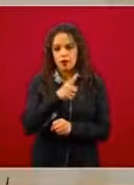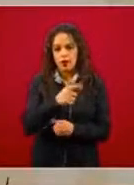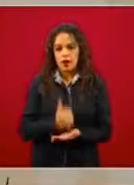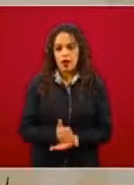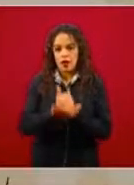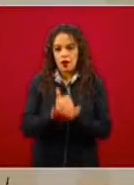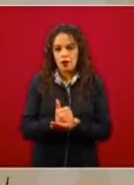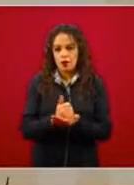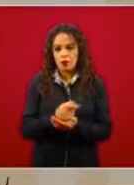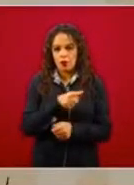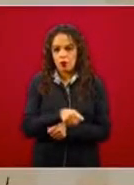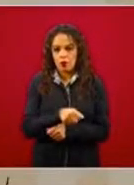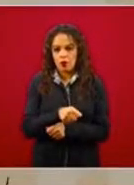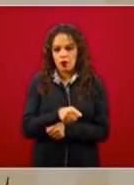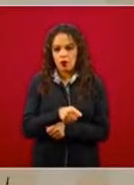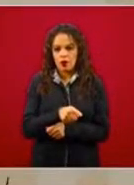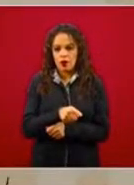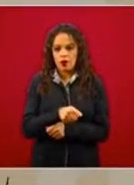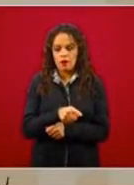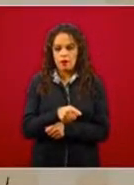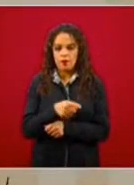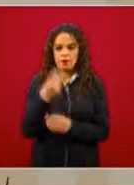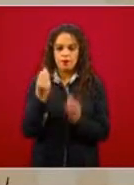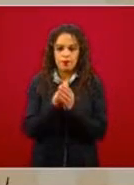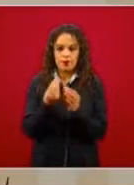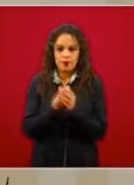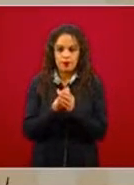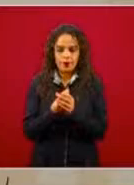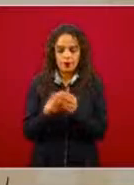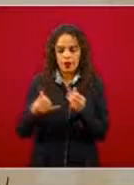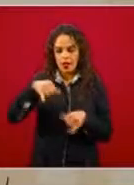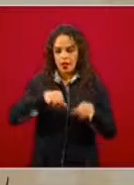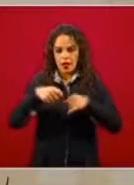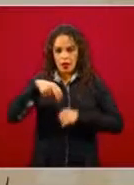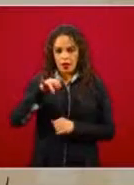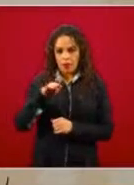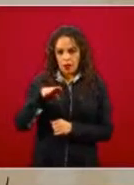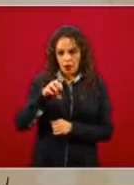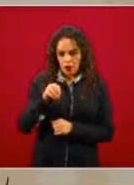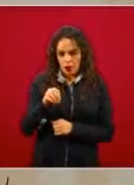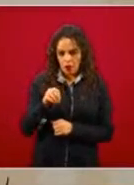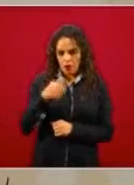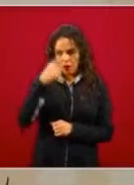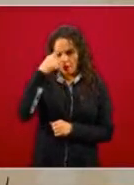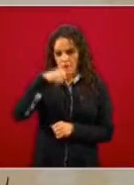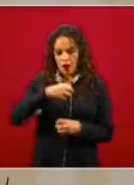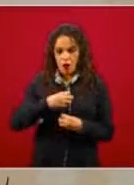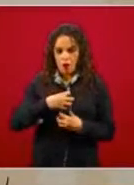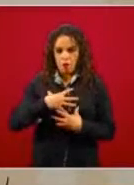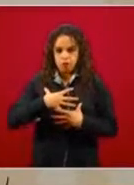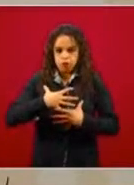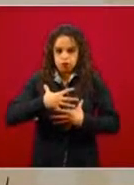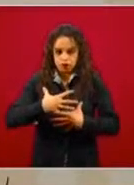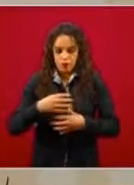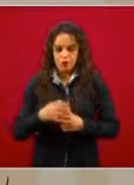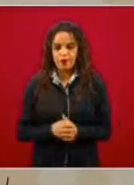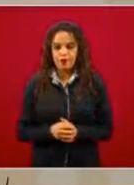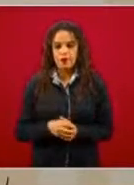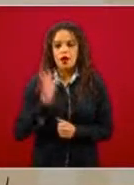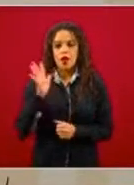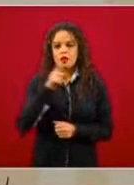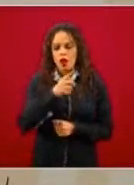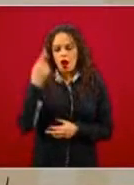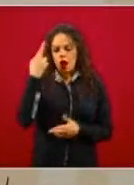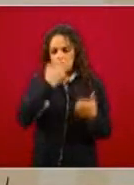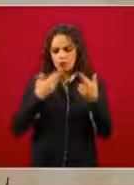the inflammatory reaction, and so it just blocks it and contains it. We